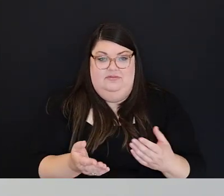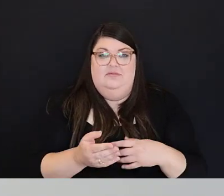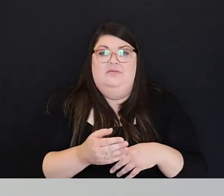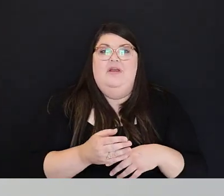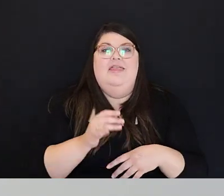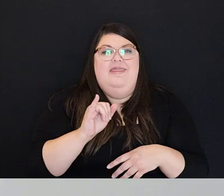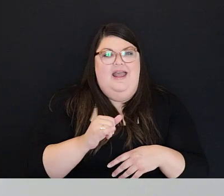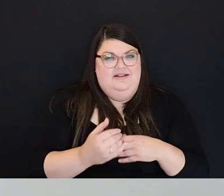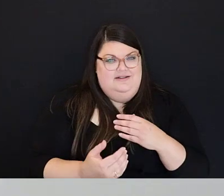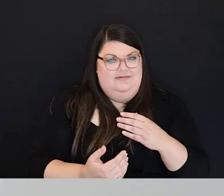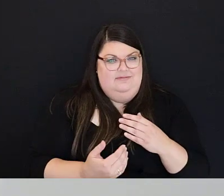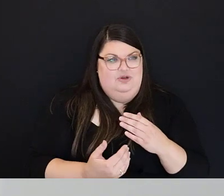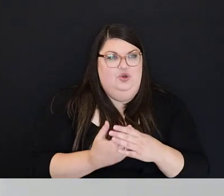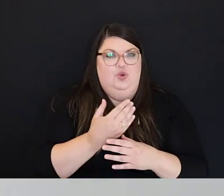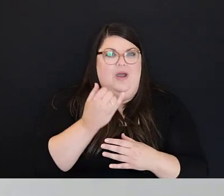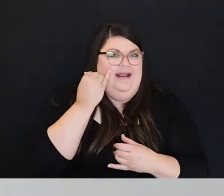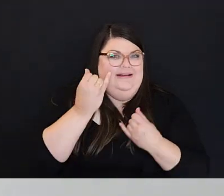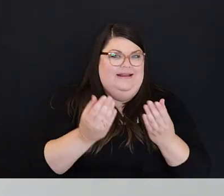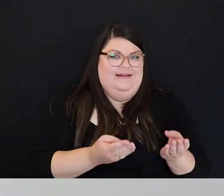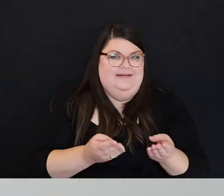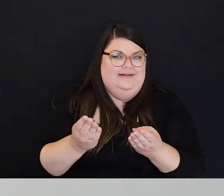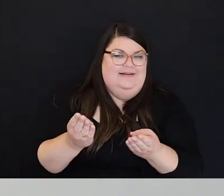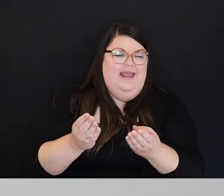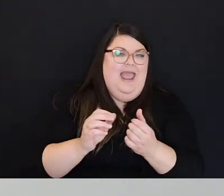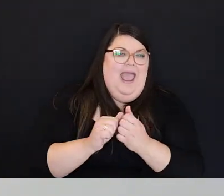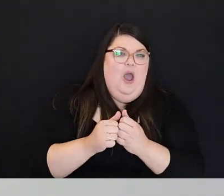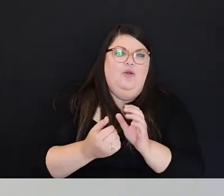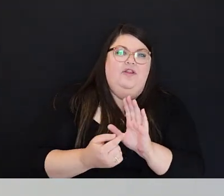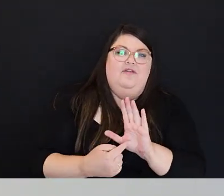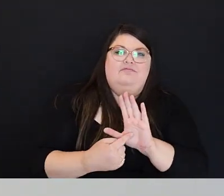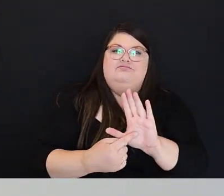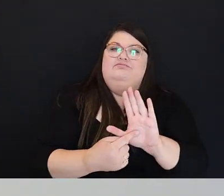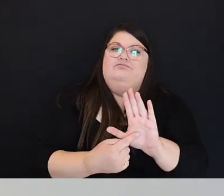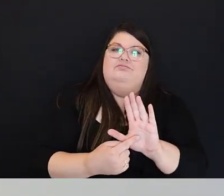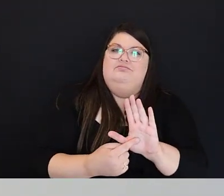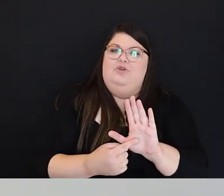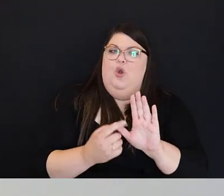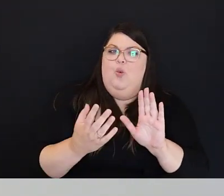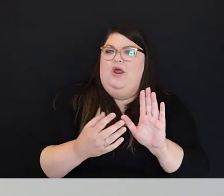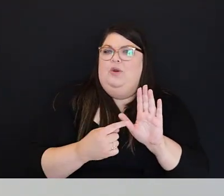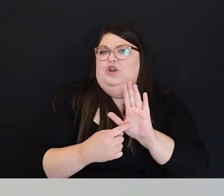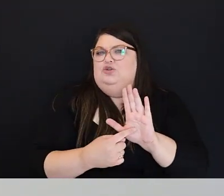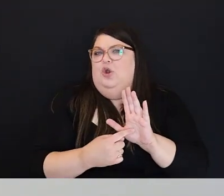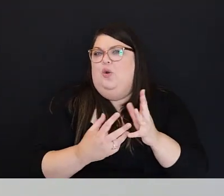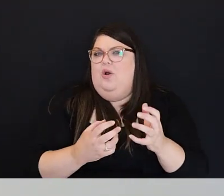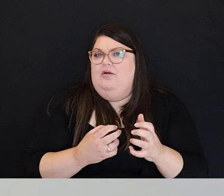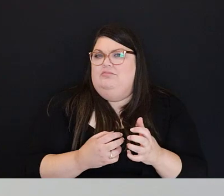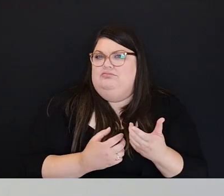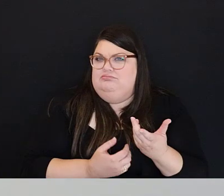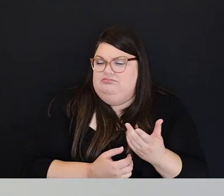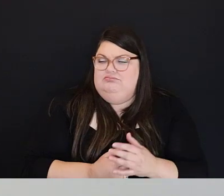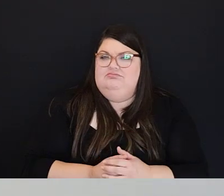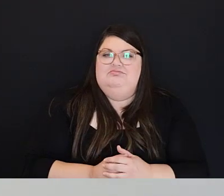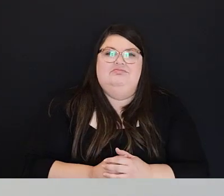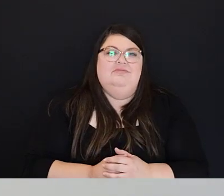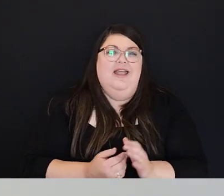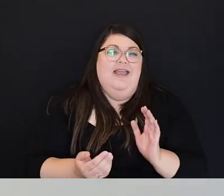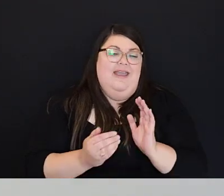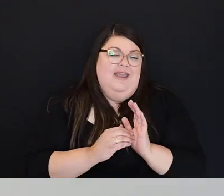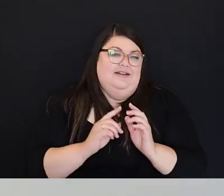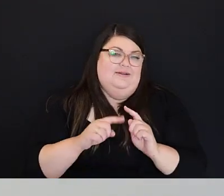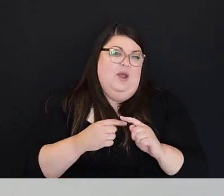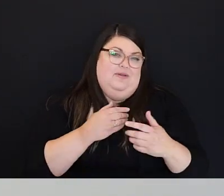I want to forefront in the work. And for me, that forefronting is, again, like you say, it's about that intimacy and like